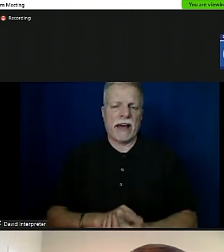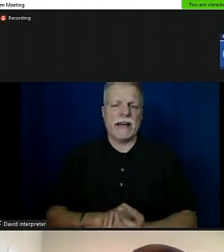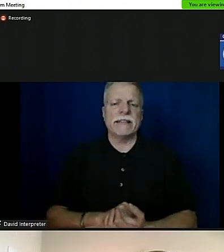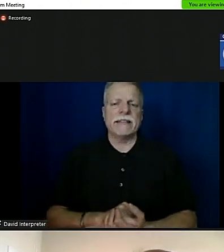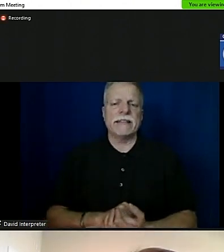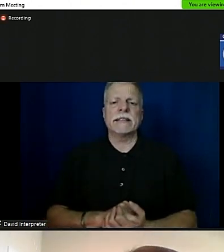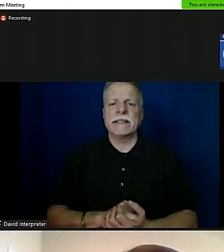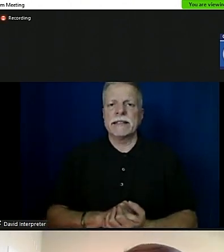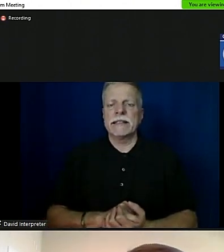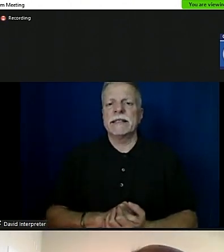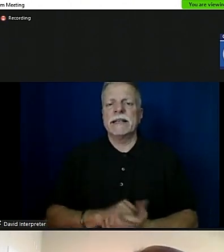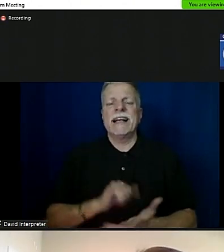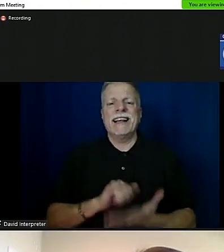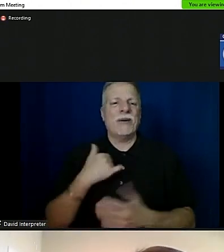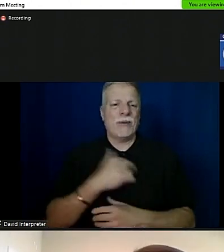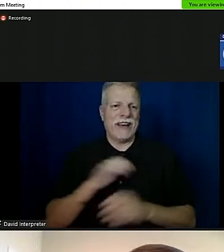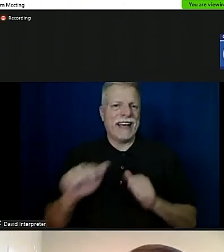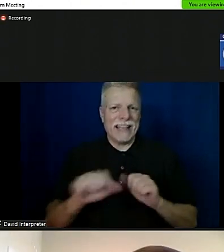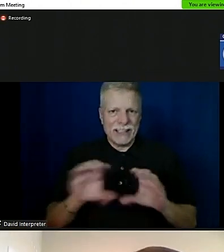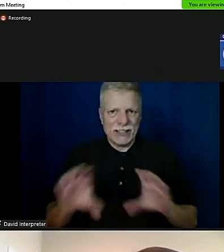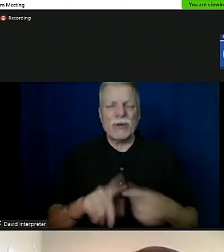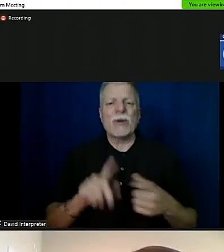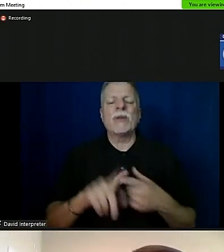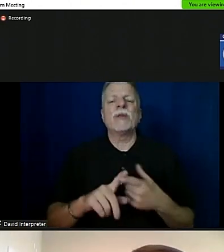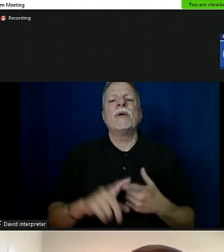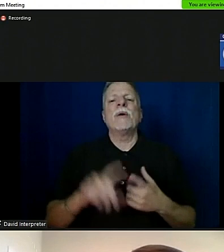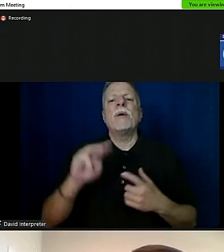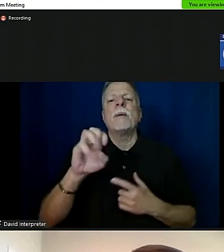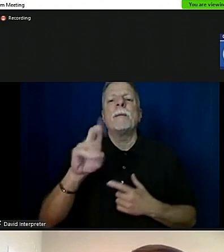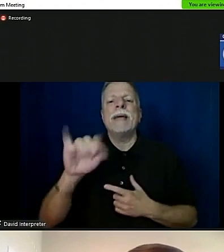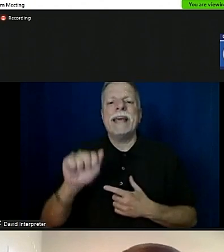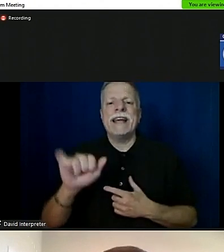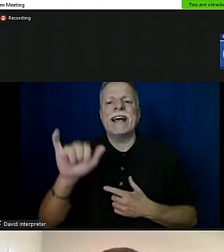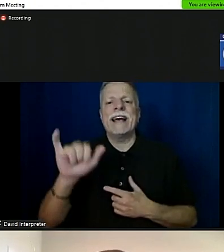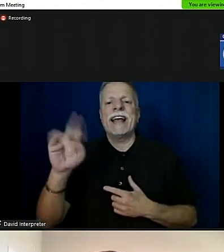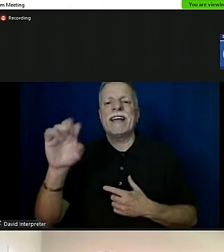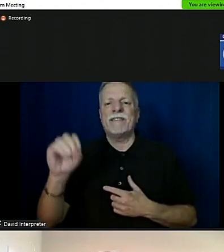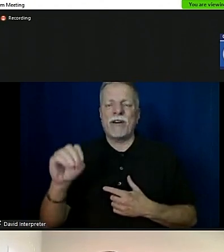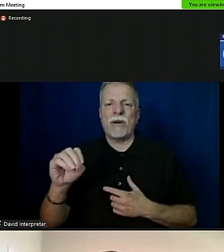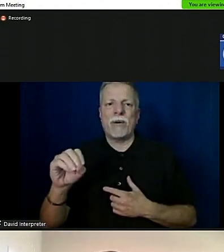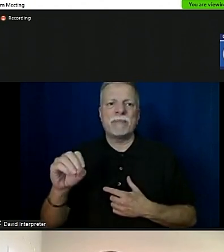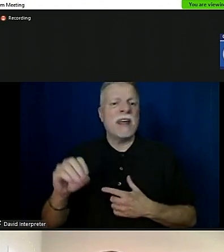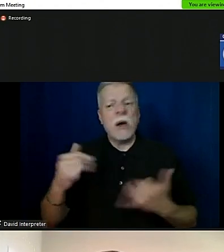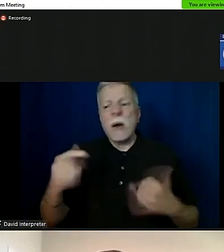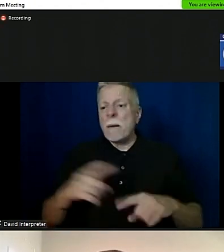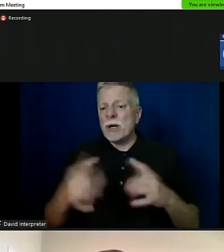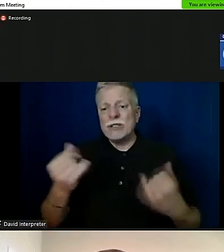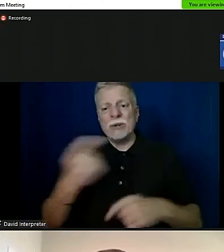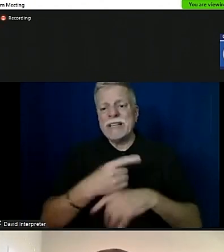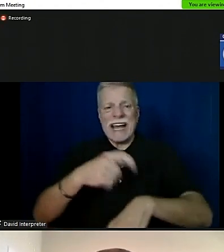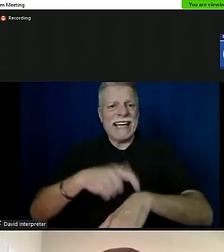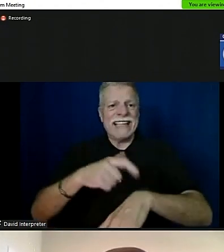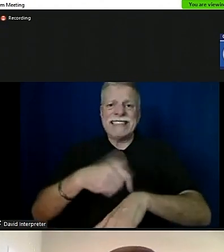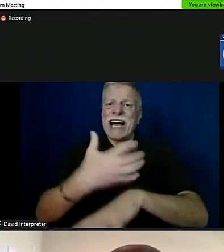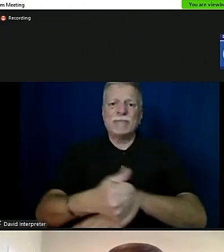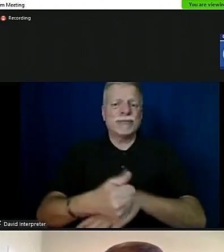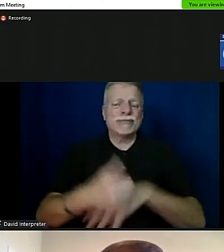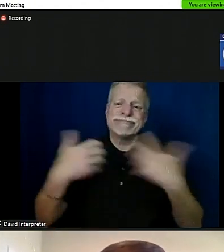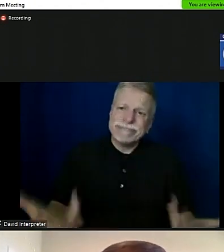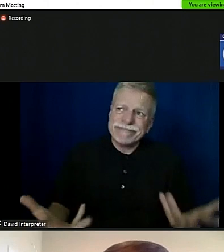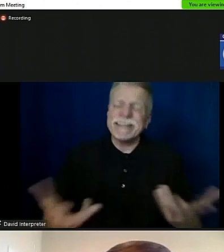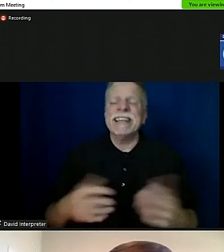which we can do through media info. We're also out of time for today, so if we did not get to your question or your second question, please send